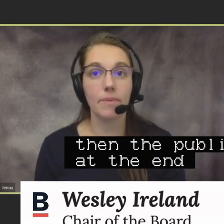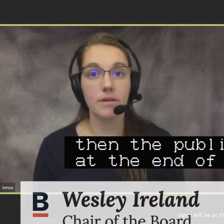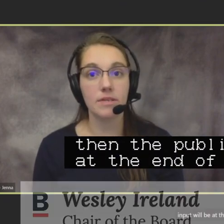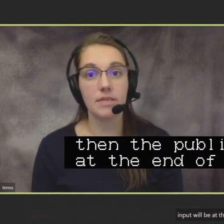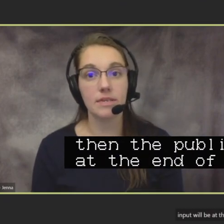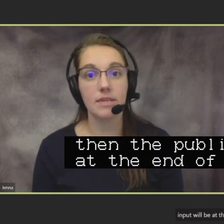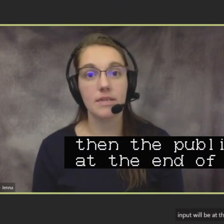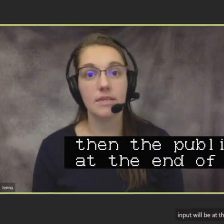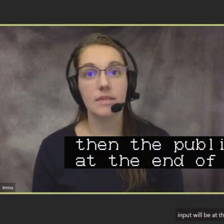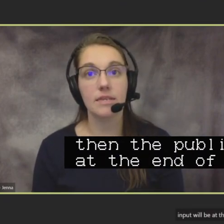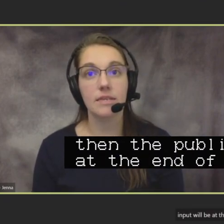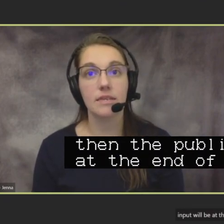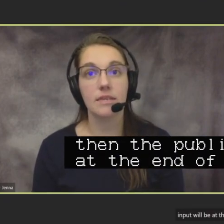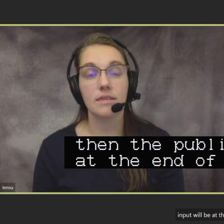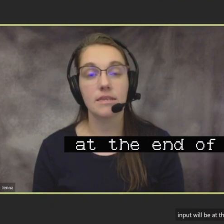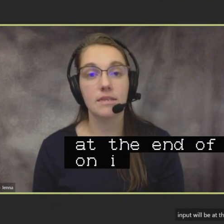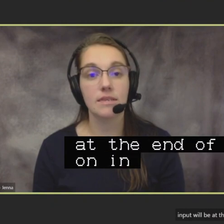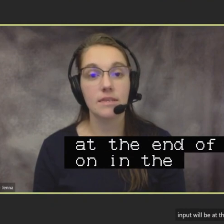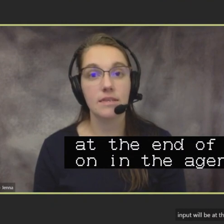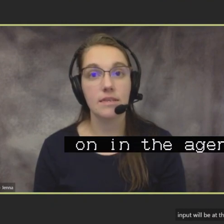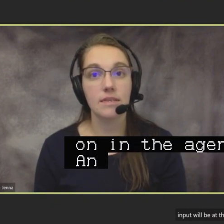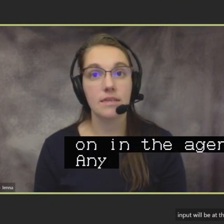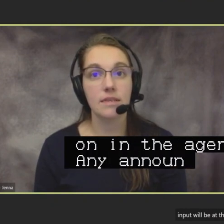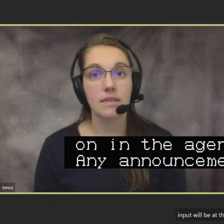board members?